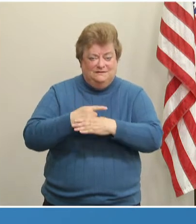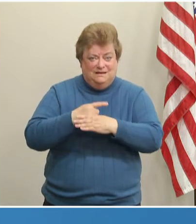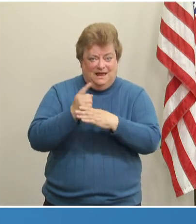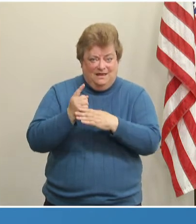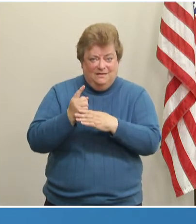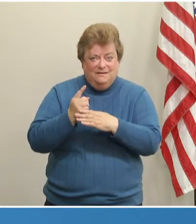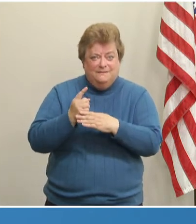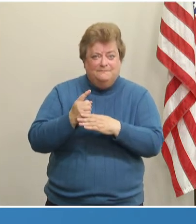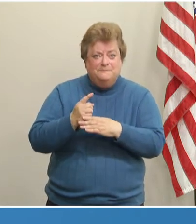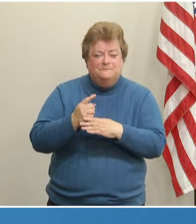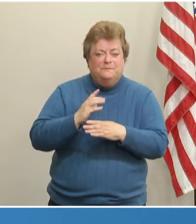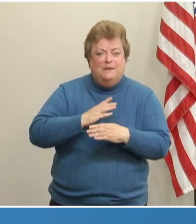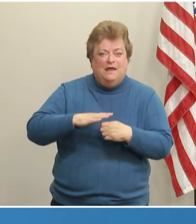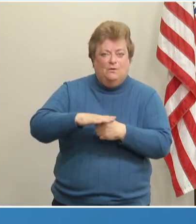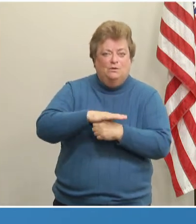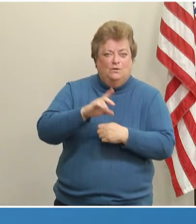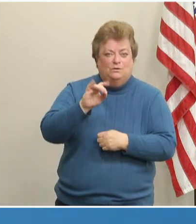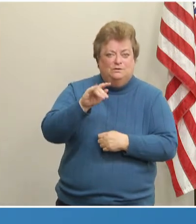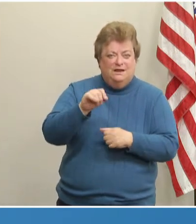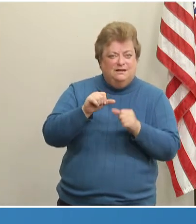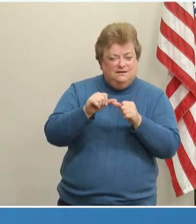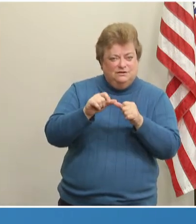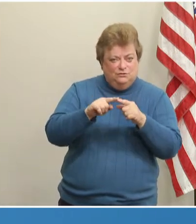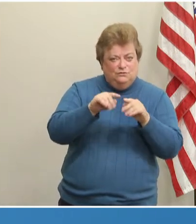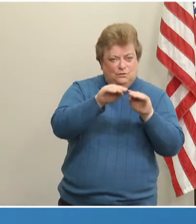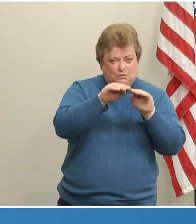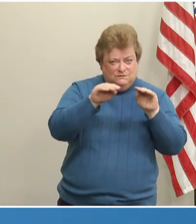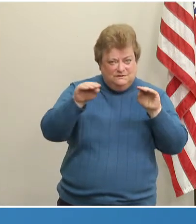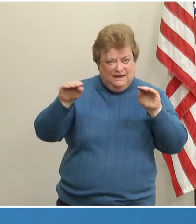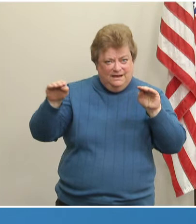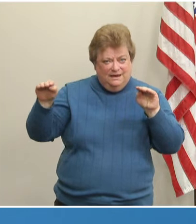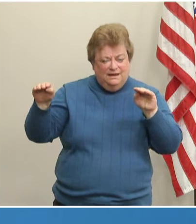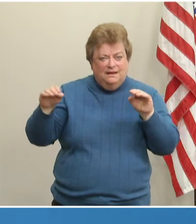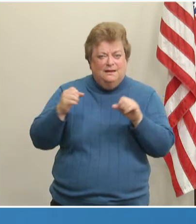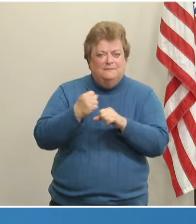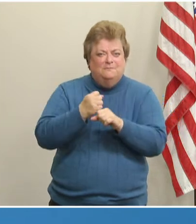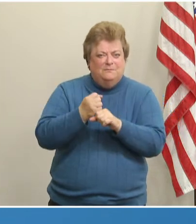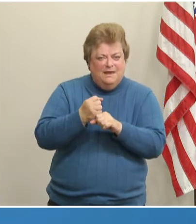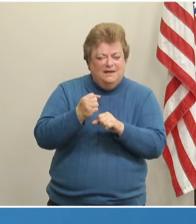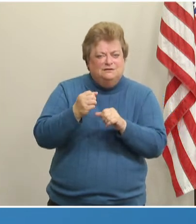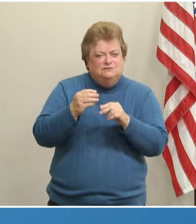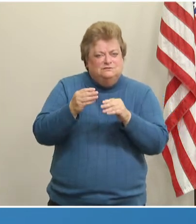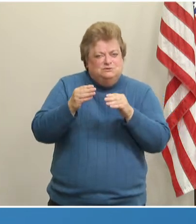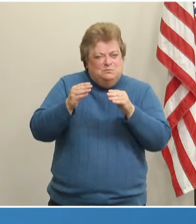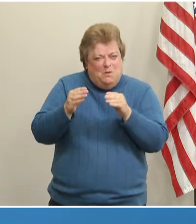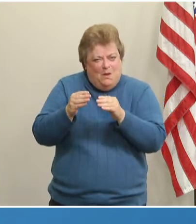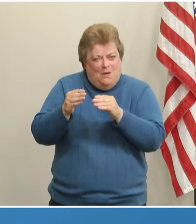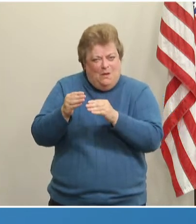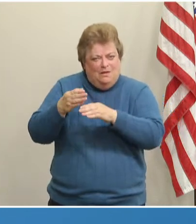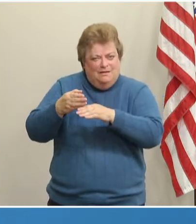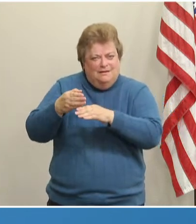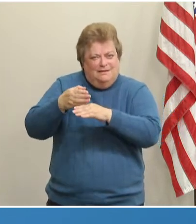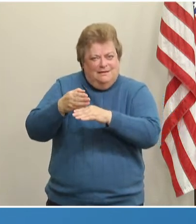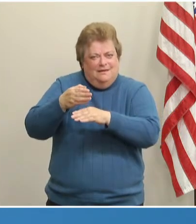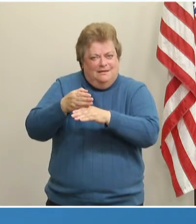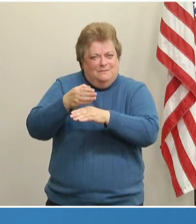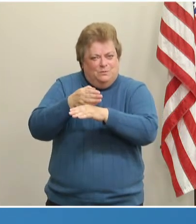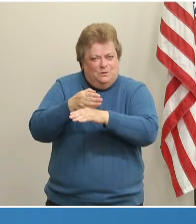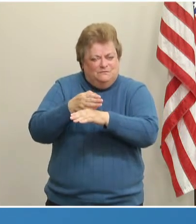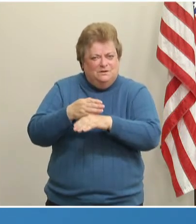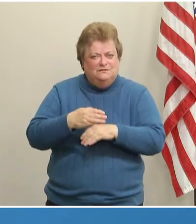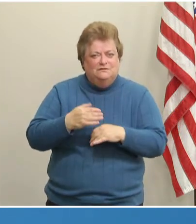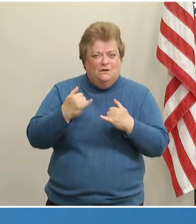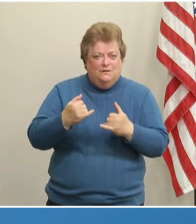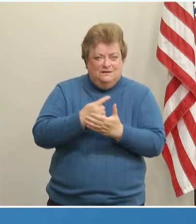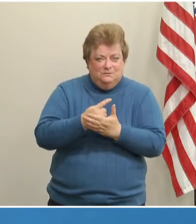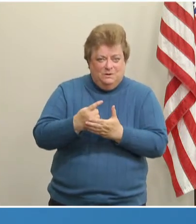COVID-19 risk dial, our local data continues to hold steady and make small incremental improvements. So this week we remain